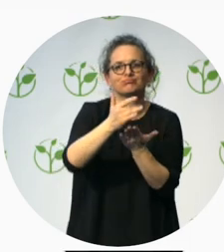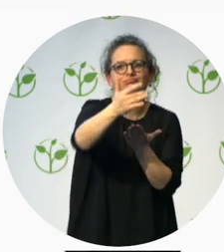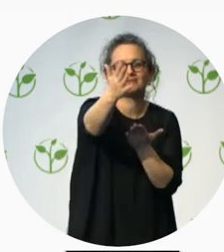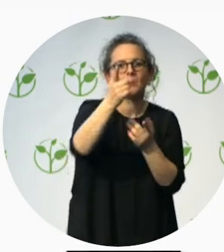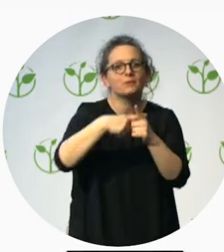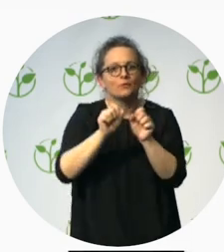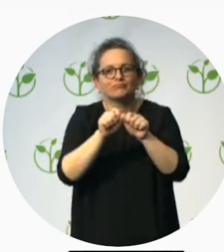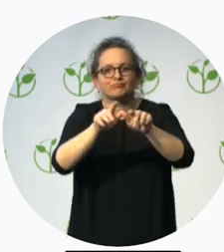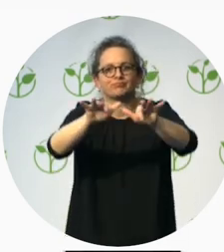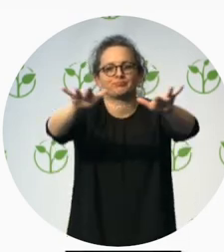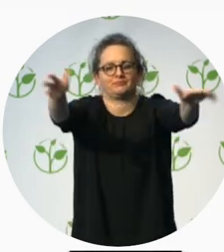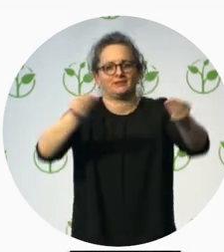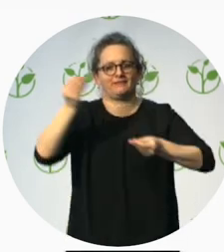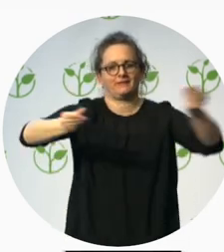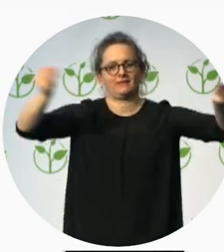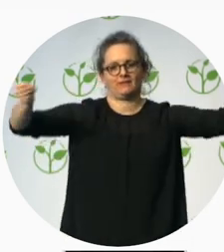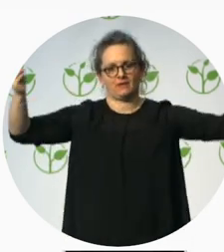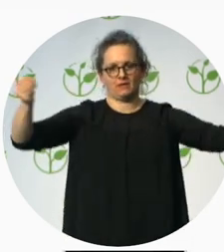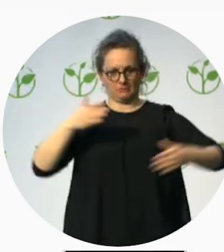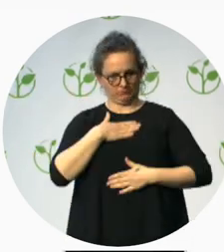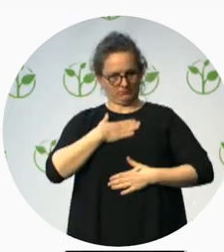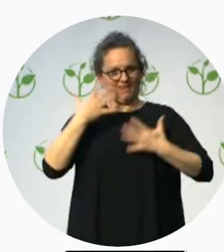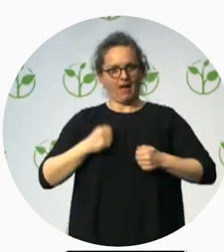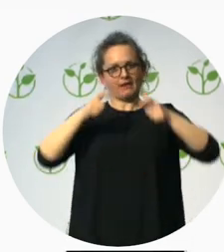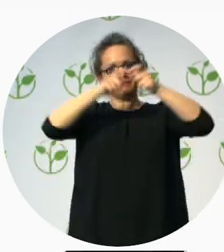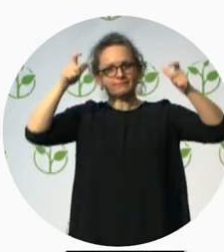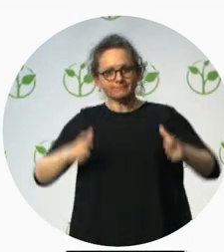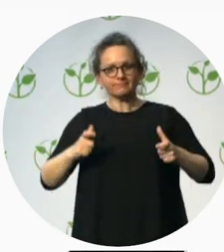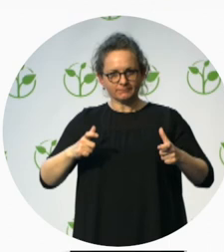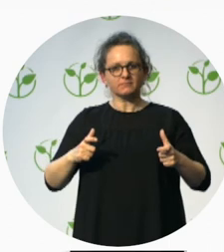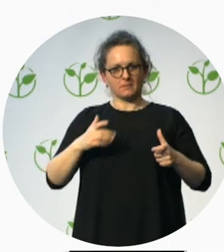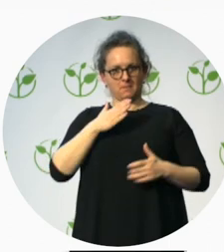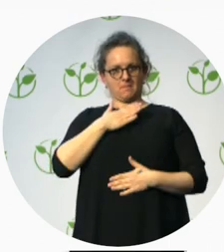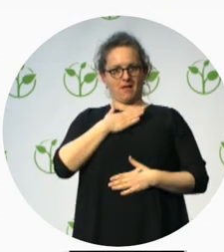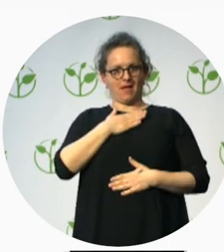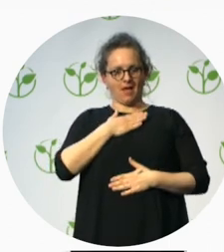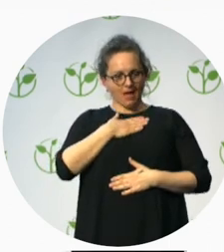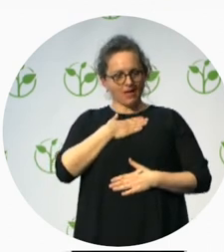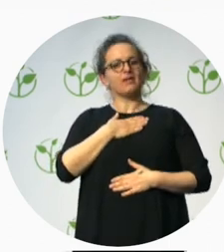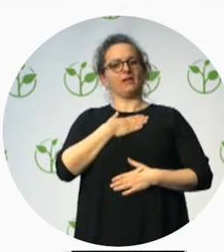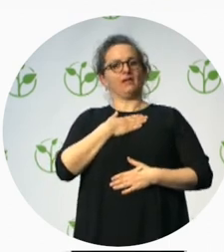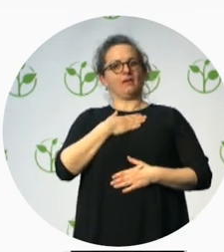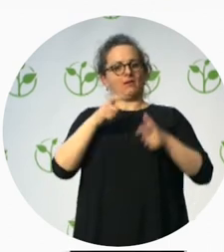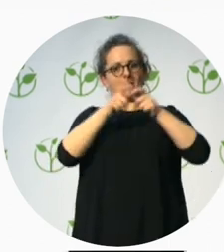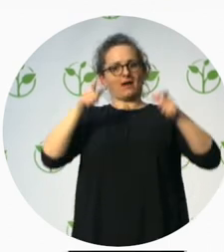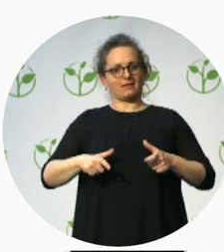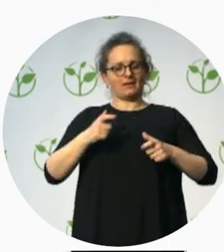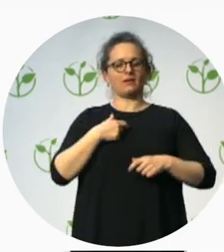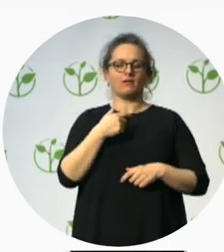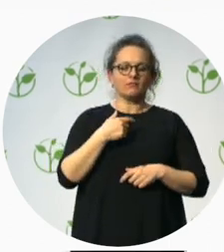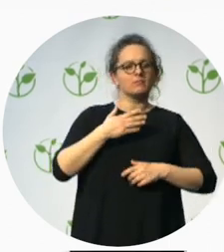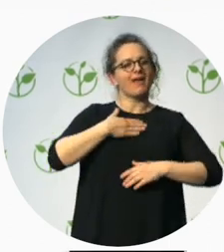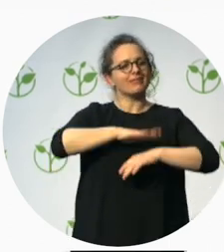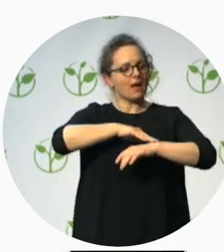this accelerating program and a process, and to find as many supporters to